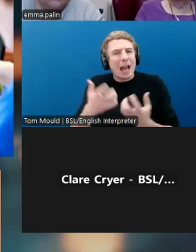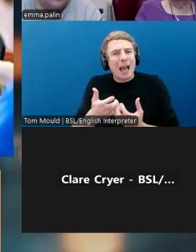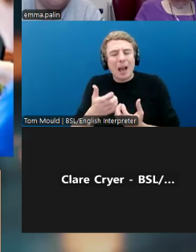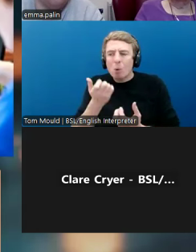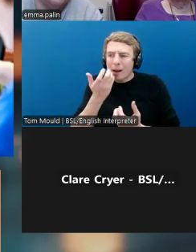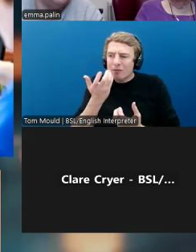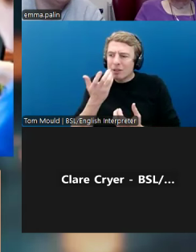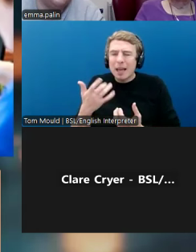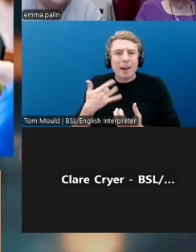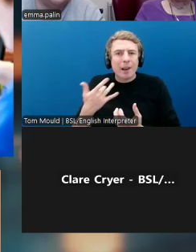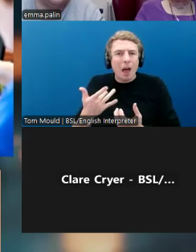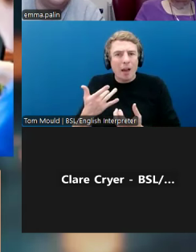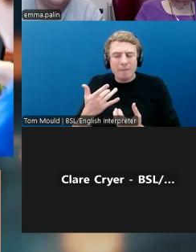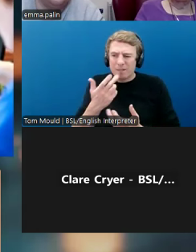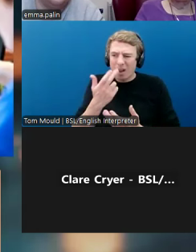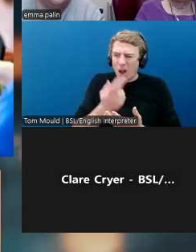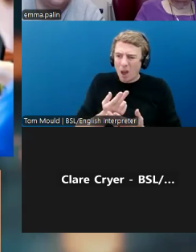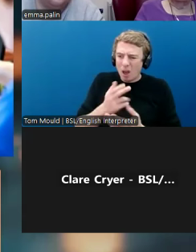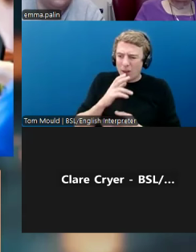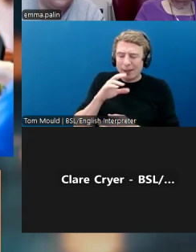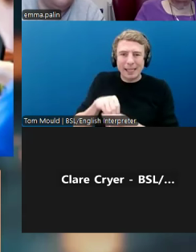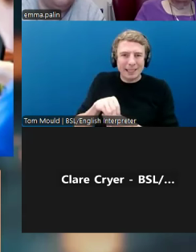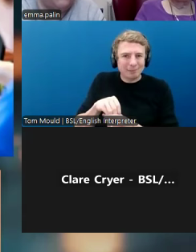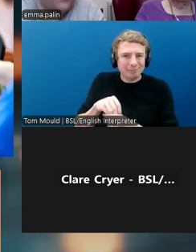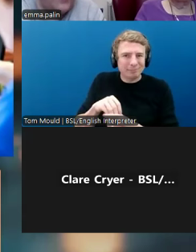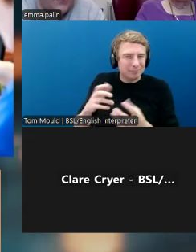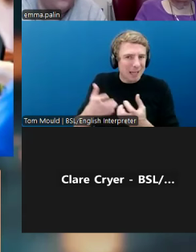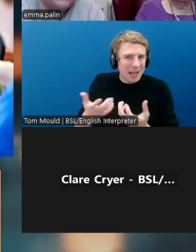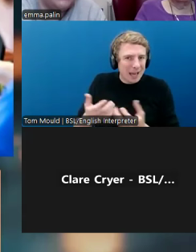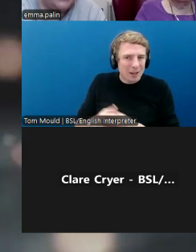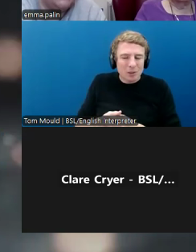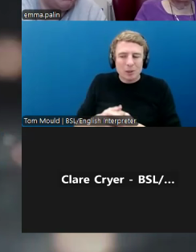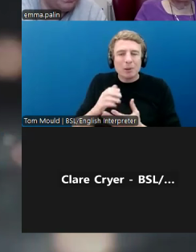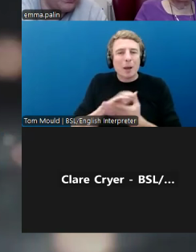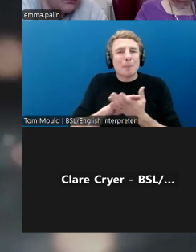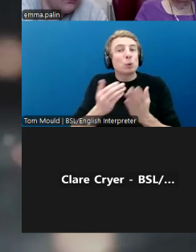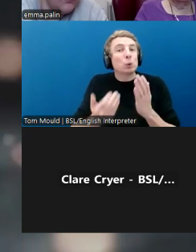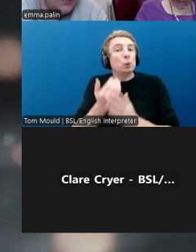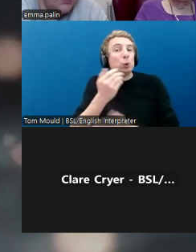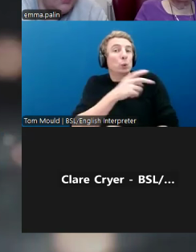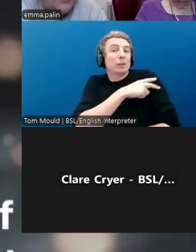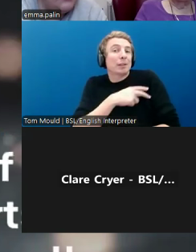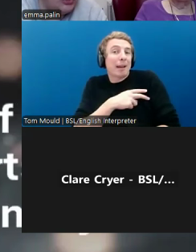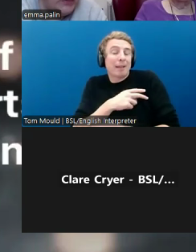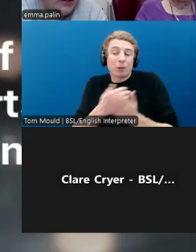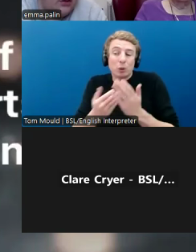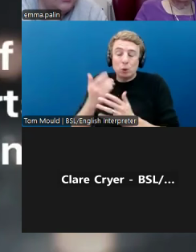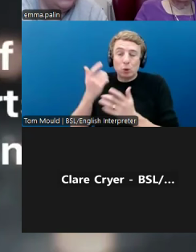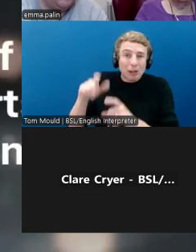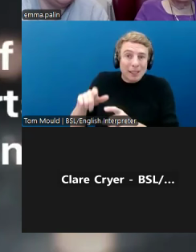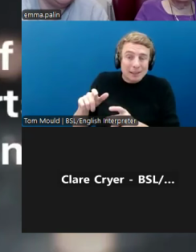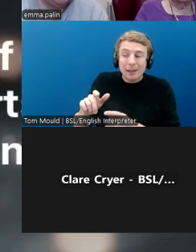training, from new starters coming through the door from the very first day. Some